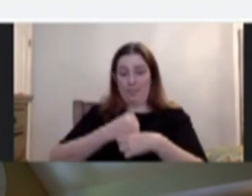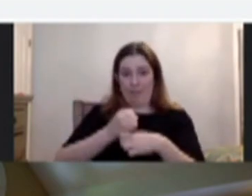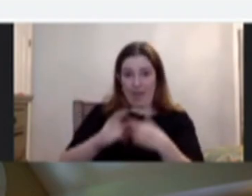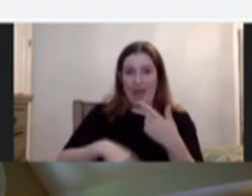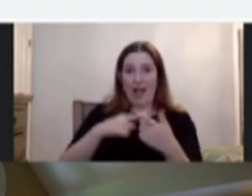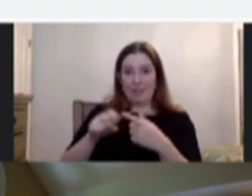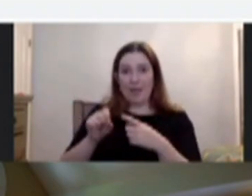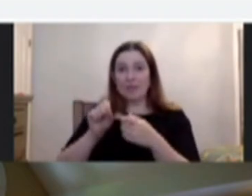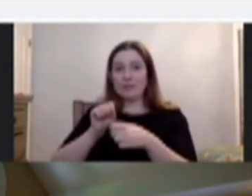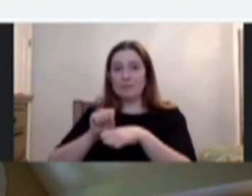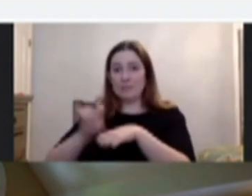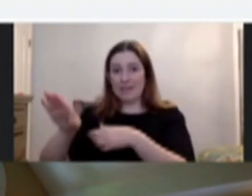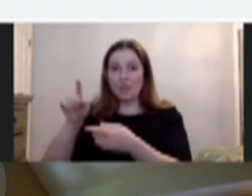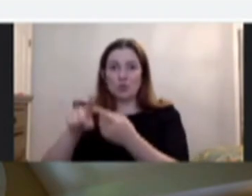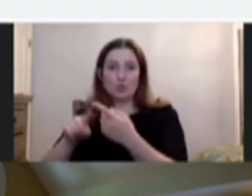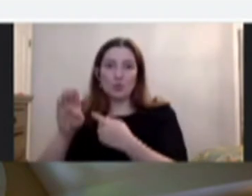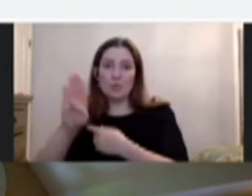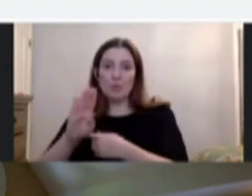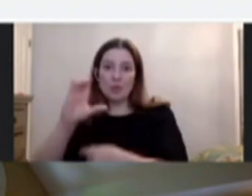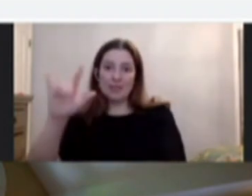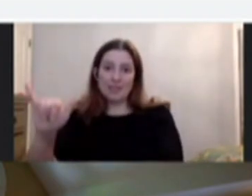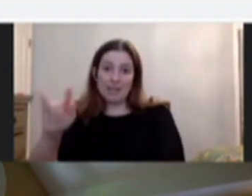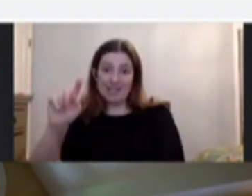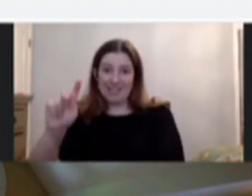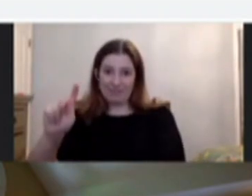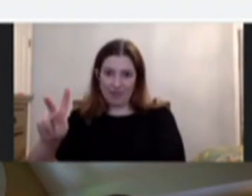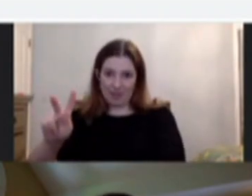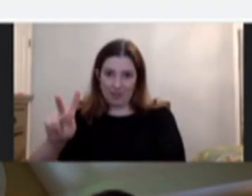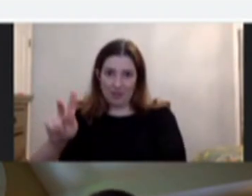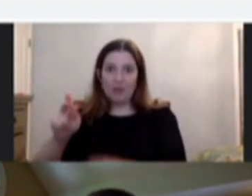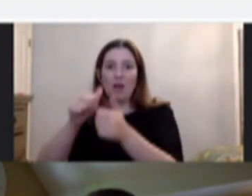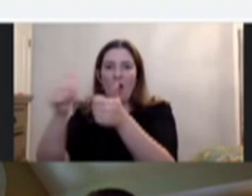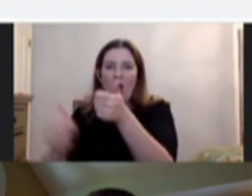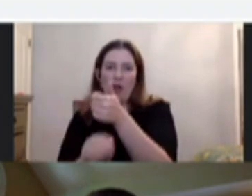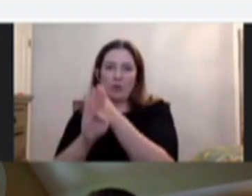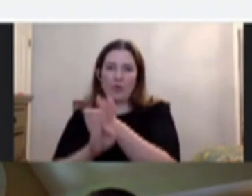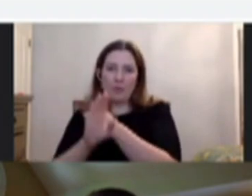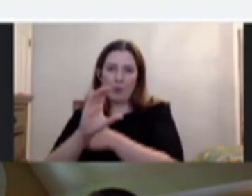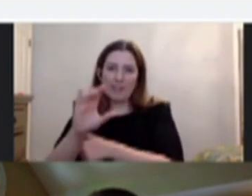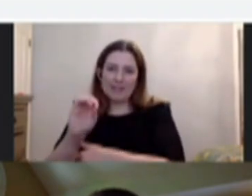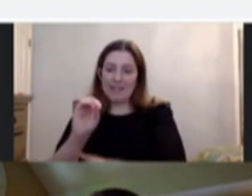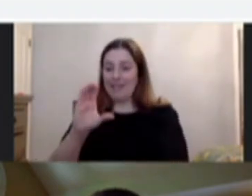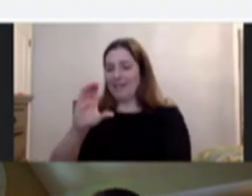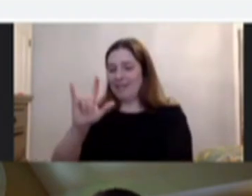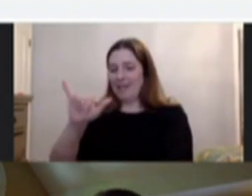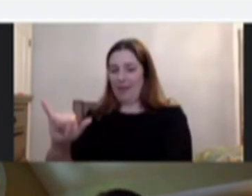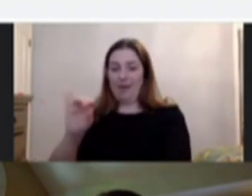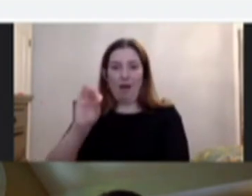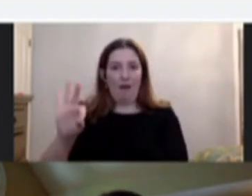of the City of Boston Office of Cable Communications. And now I hand it over to Jerry.